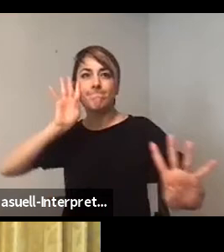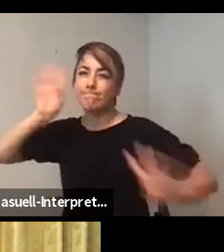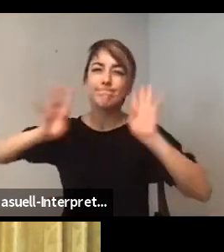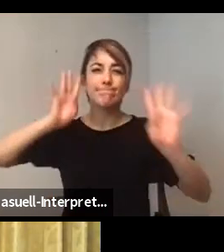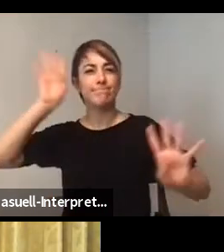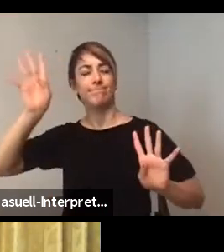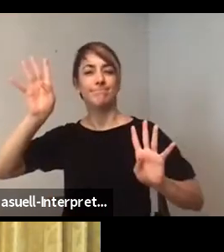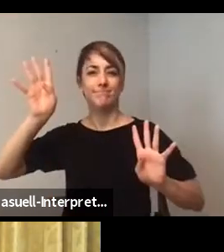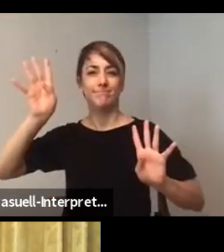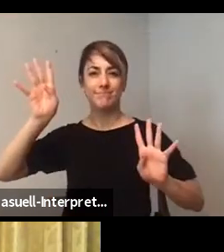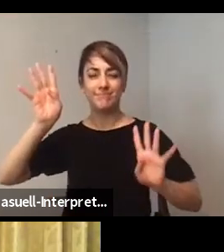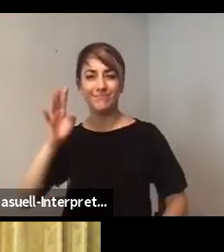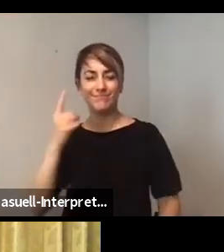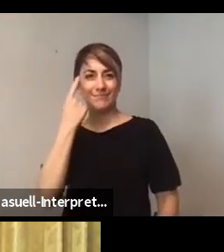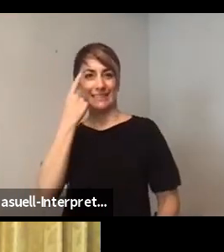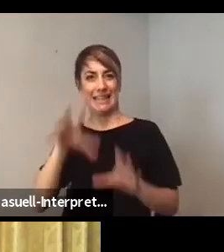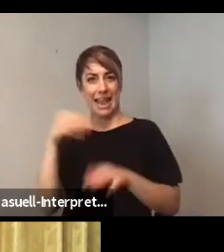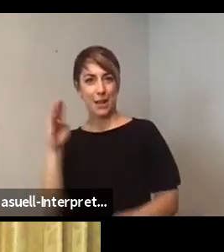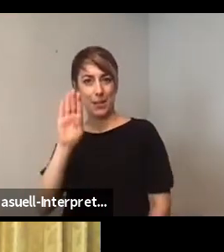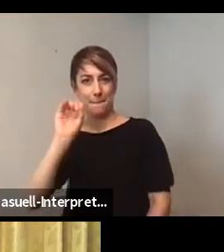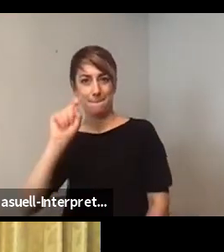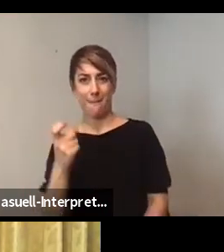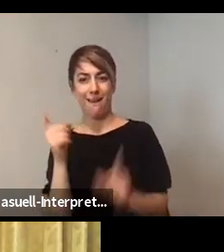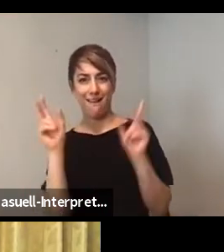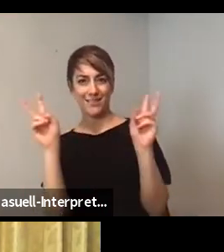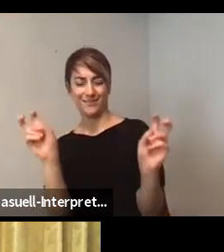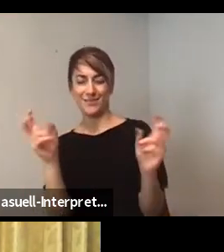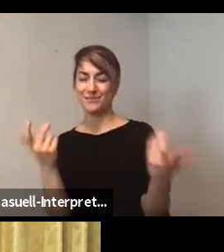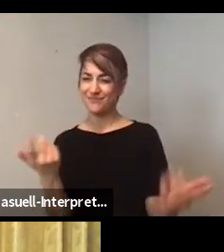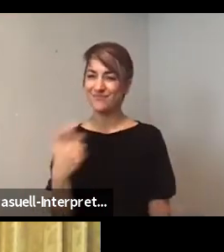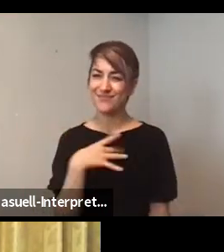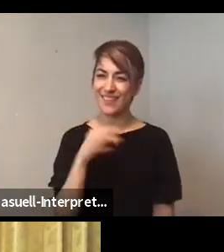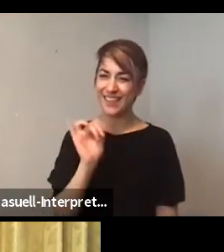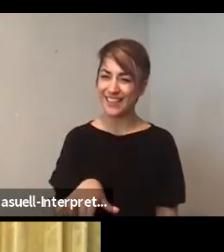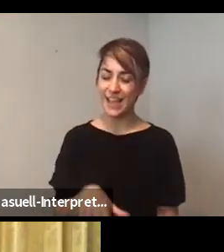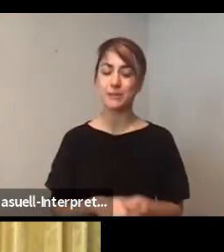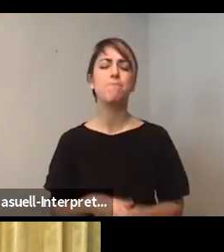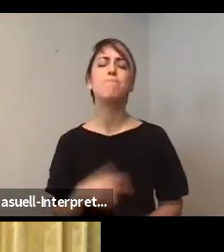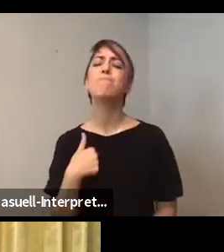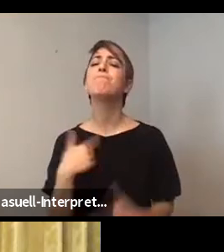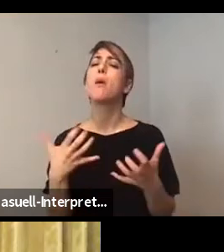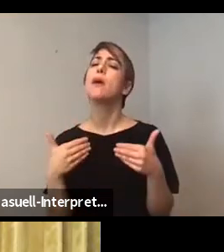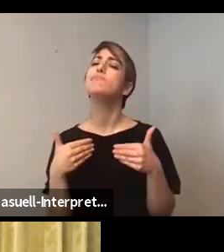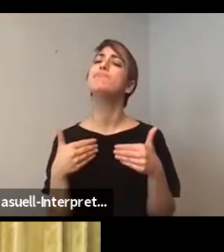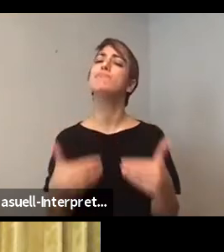very much. I want to ask you the next question.